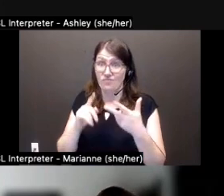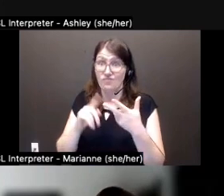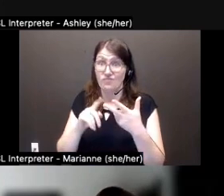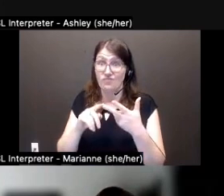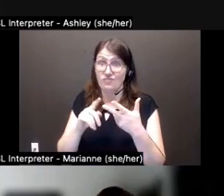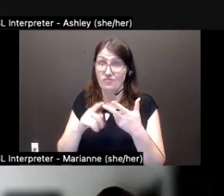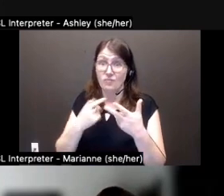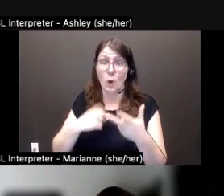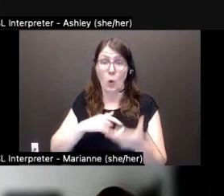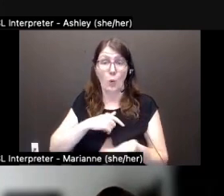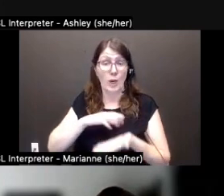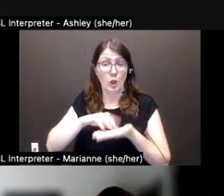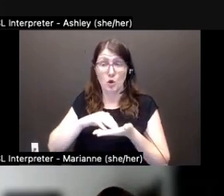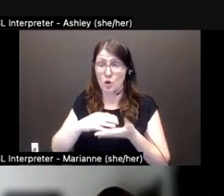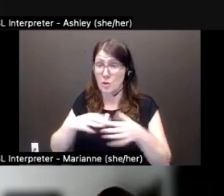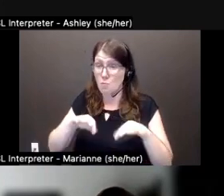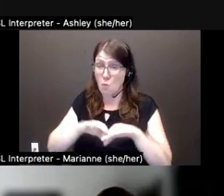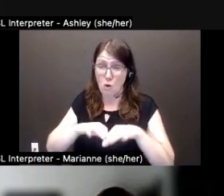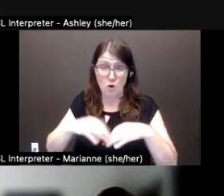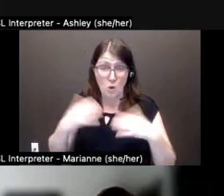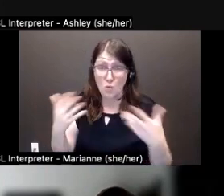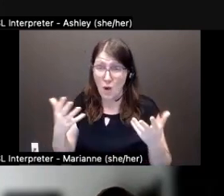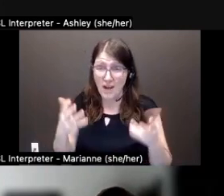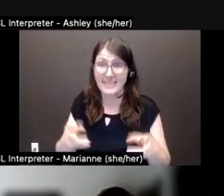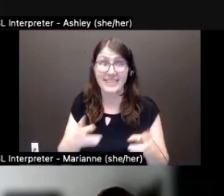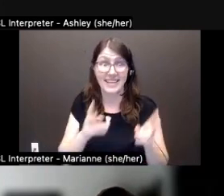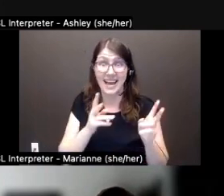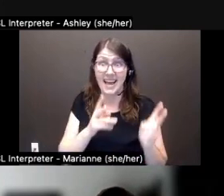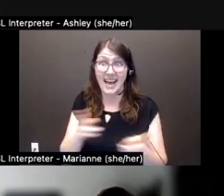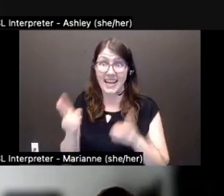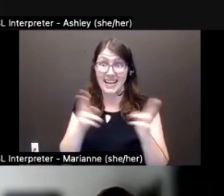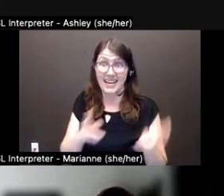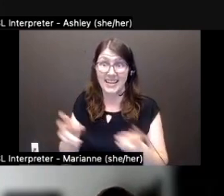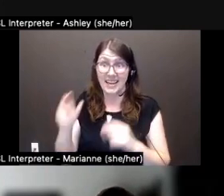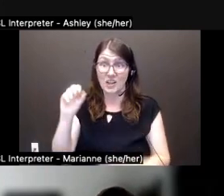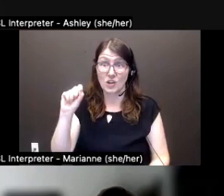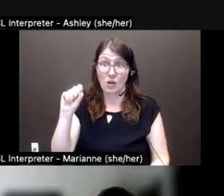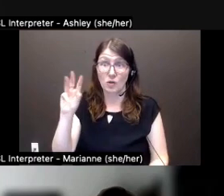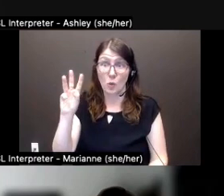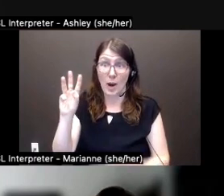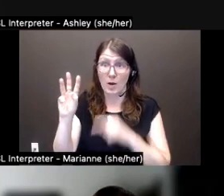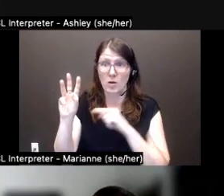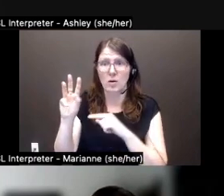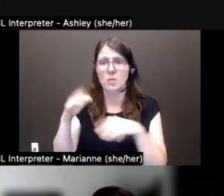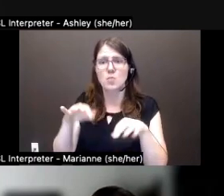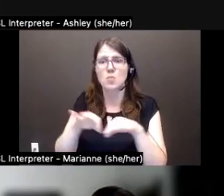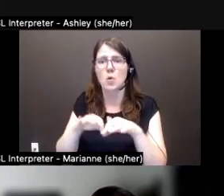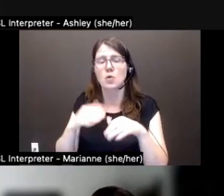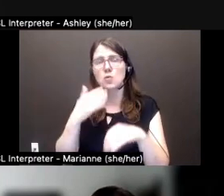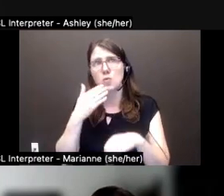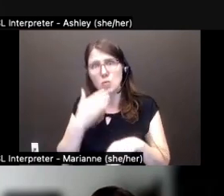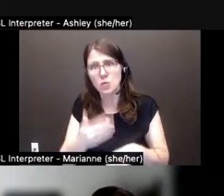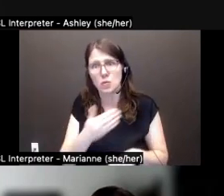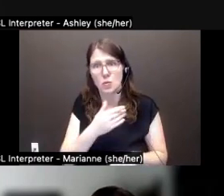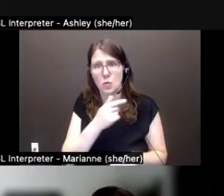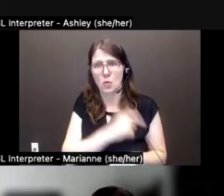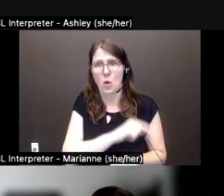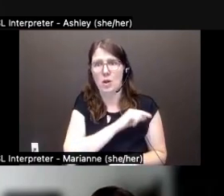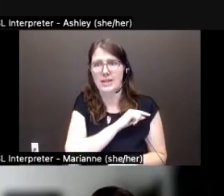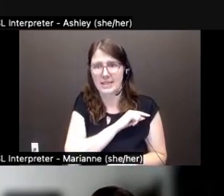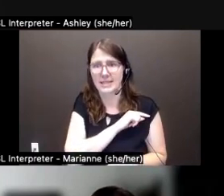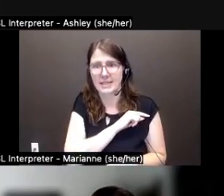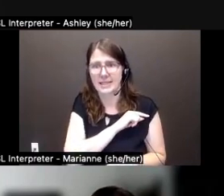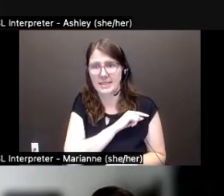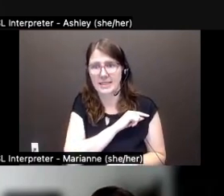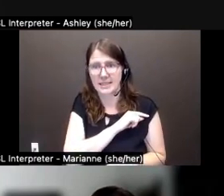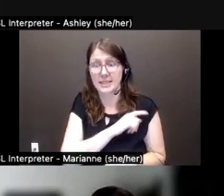we tested during this 6 months, we tested a lot of softwares to find and select the right